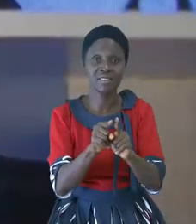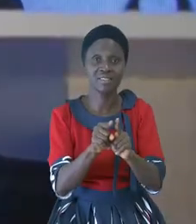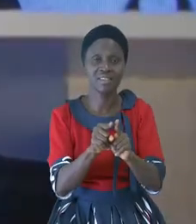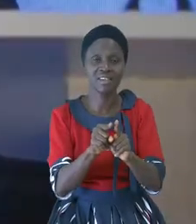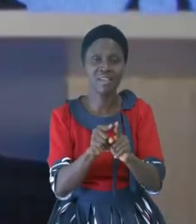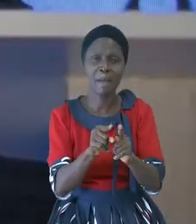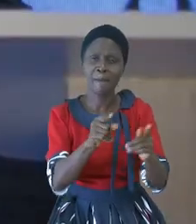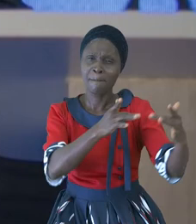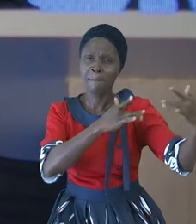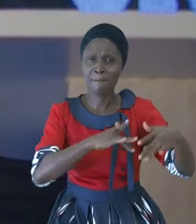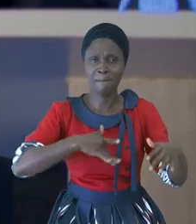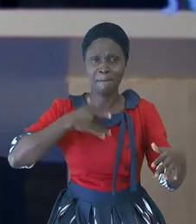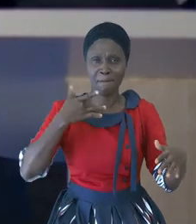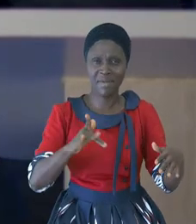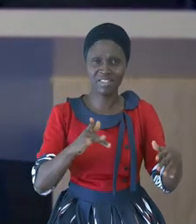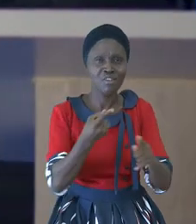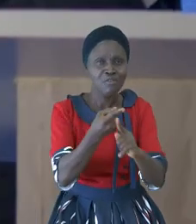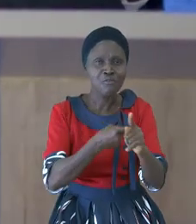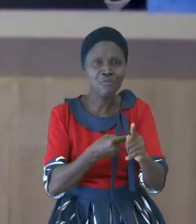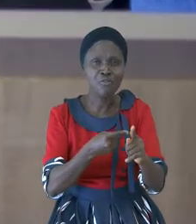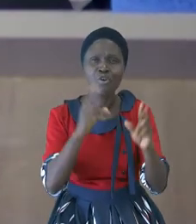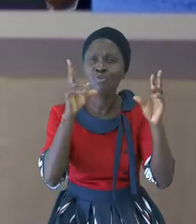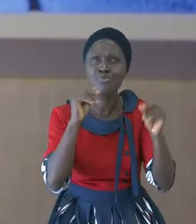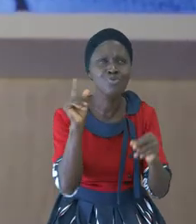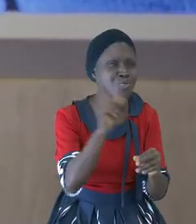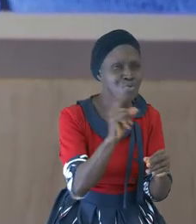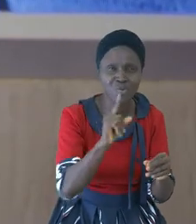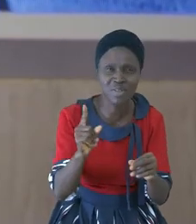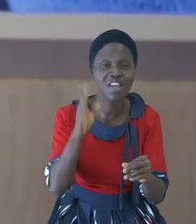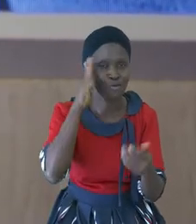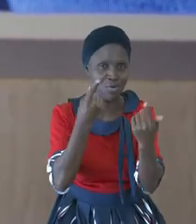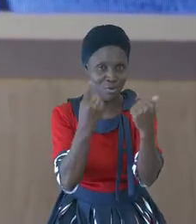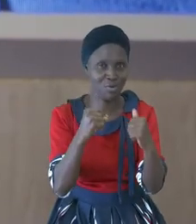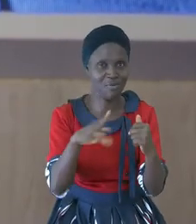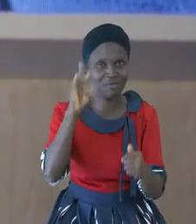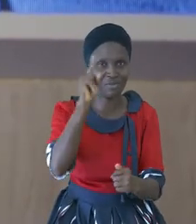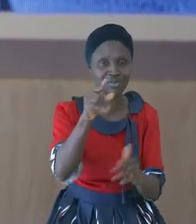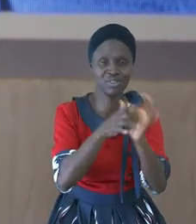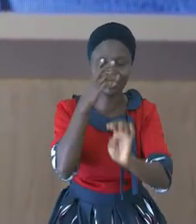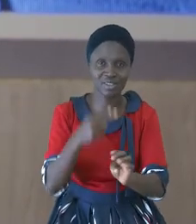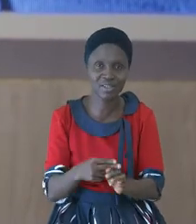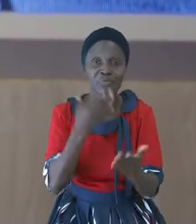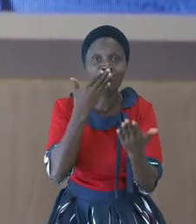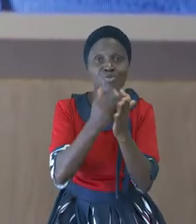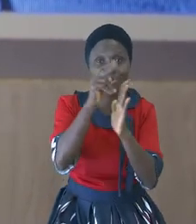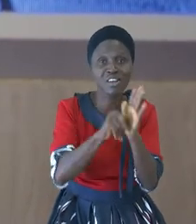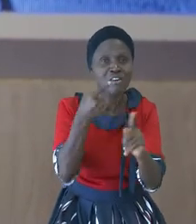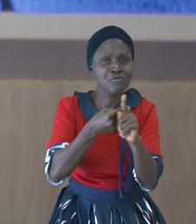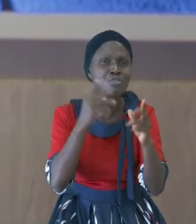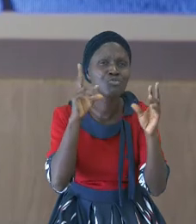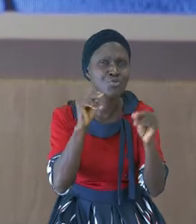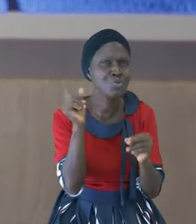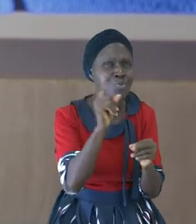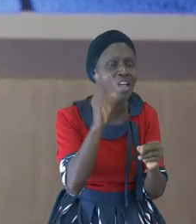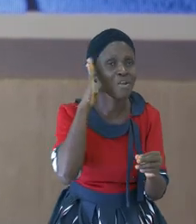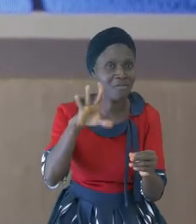nowhere will come. Yeah. Goodness from nowhere will come. Yeah. Then you will remember, that's what